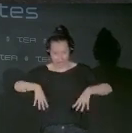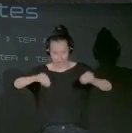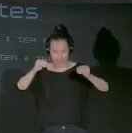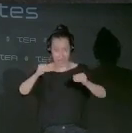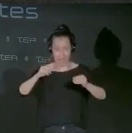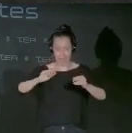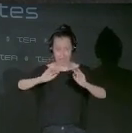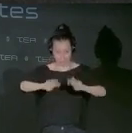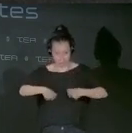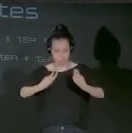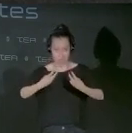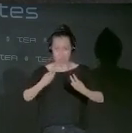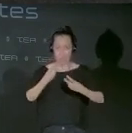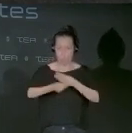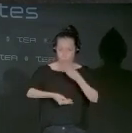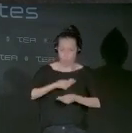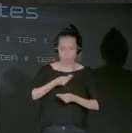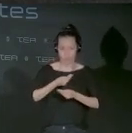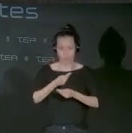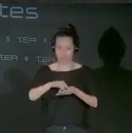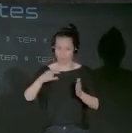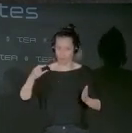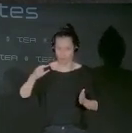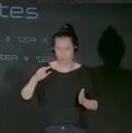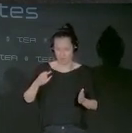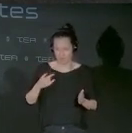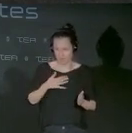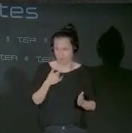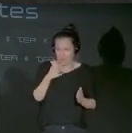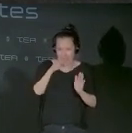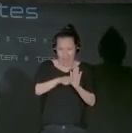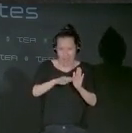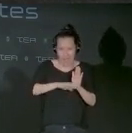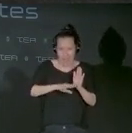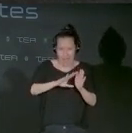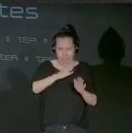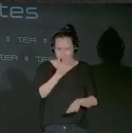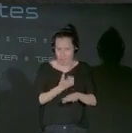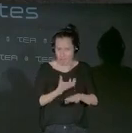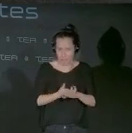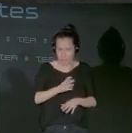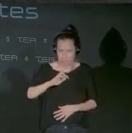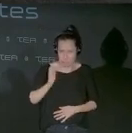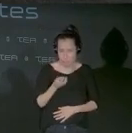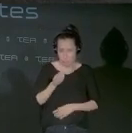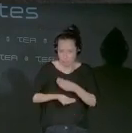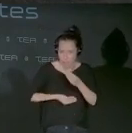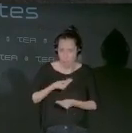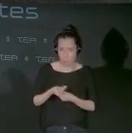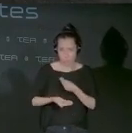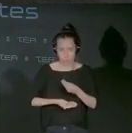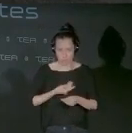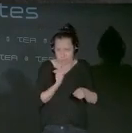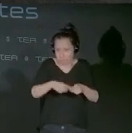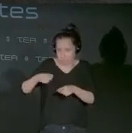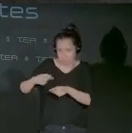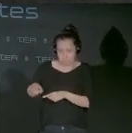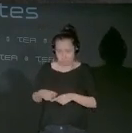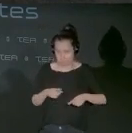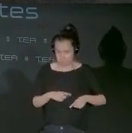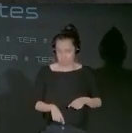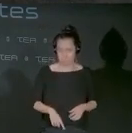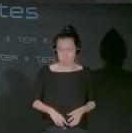of usages, subsequent usages, to bring innovation or advance other sectors by bringing